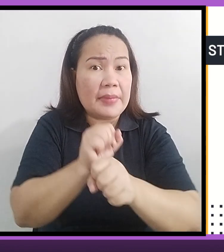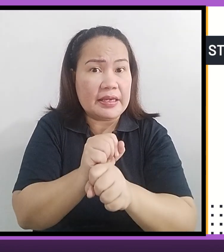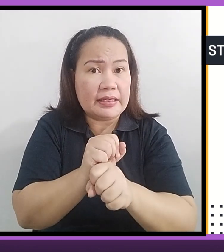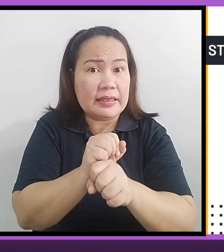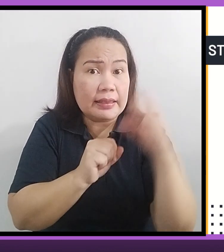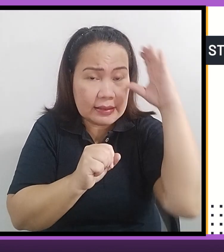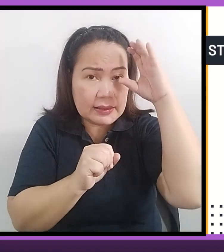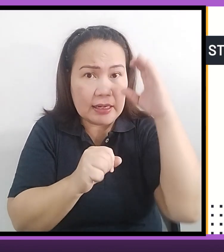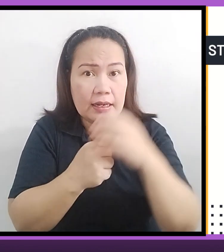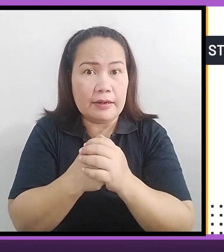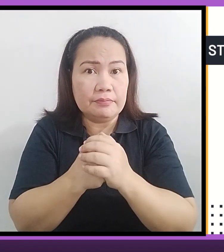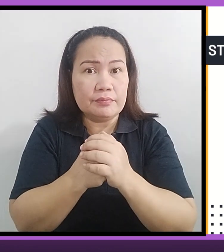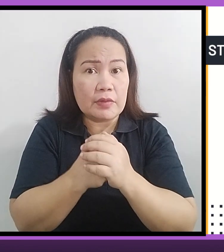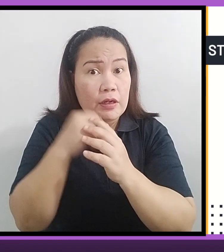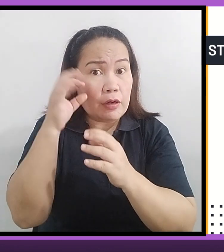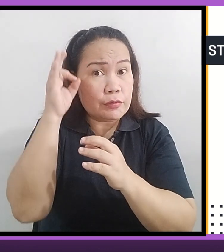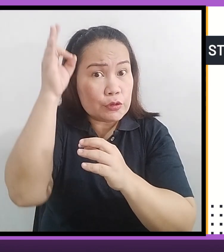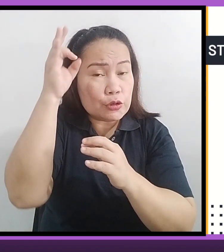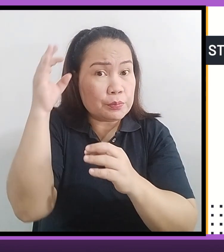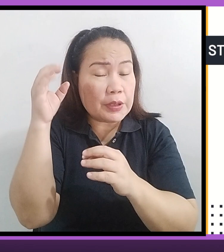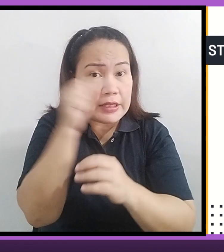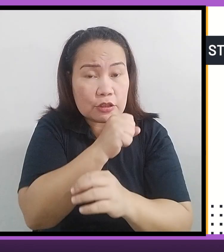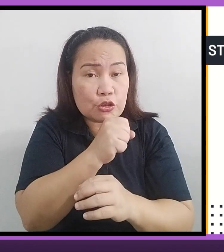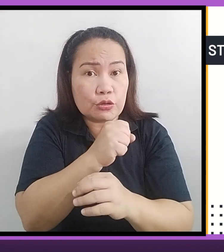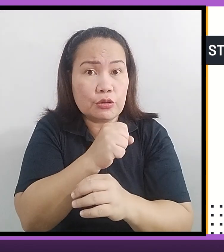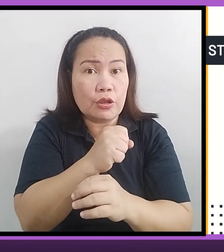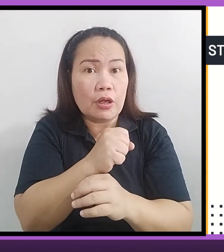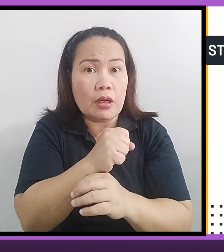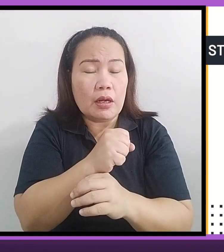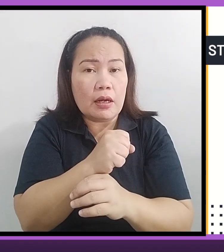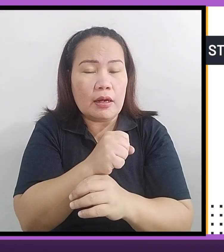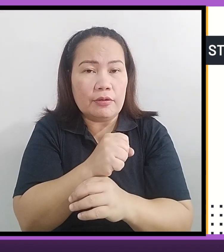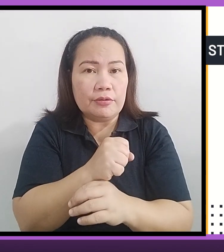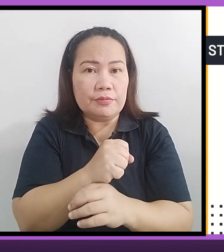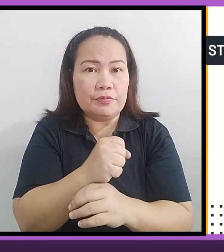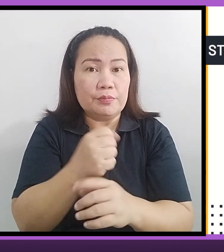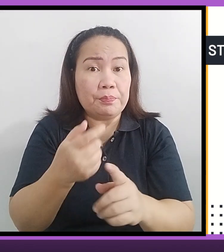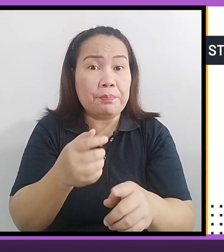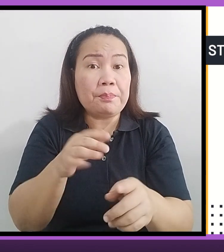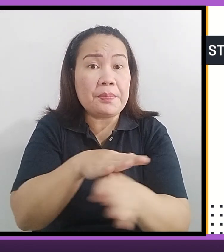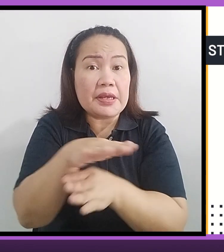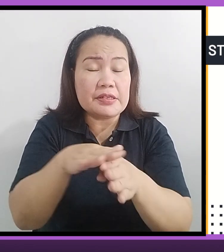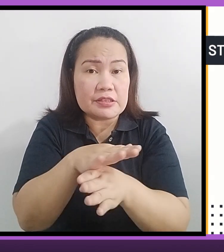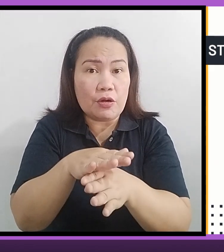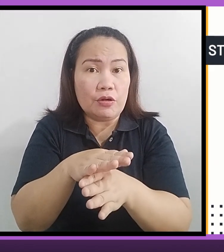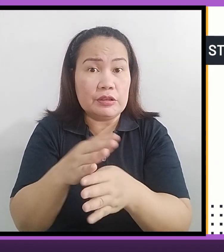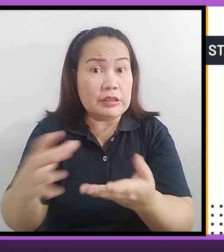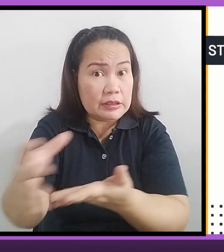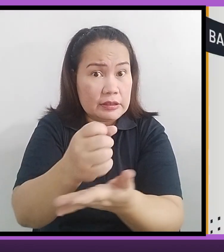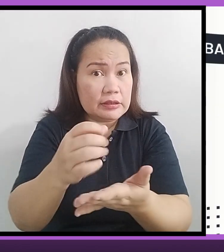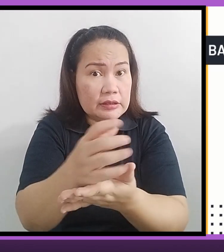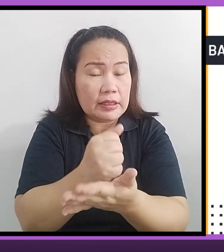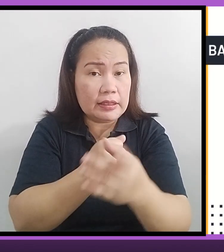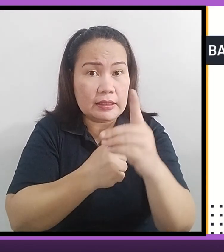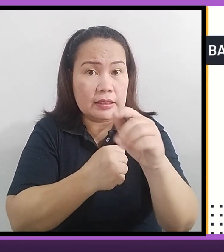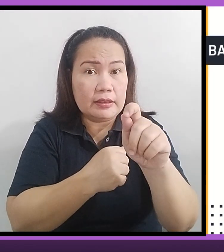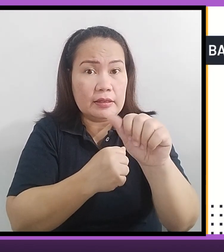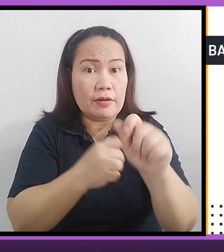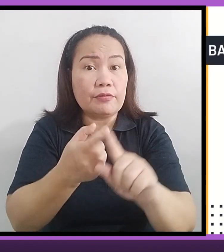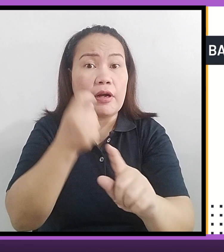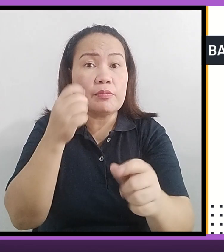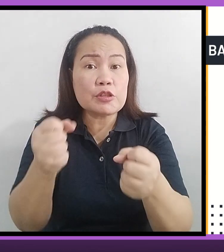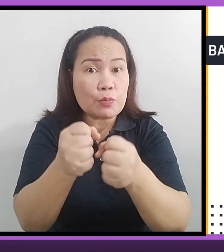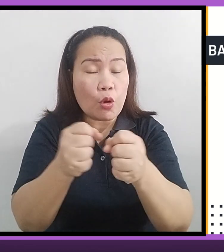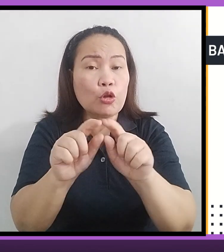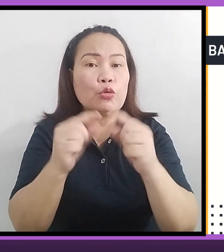or forecasts about large group based on gathered data from the small groups.